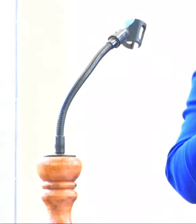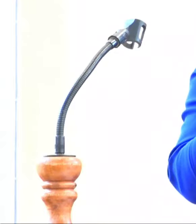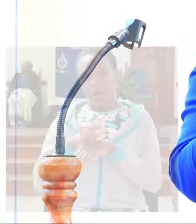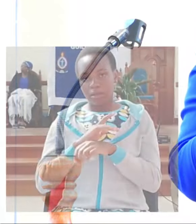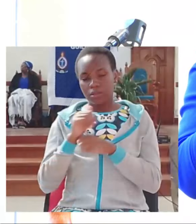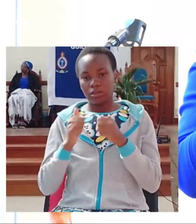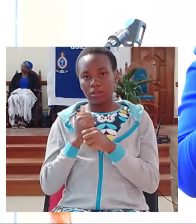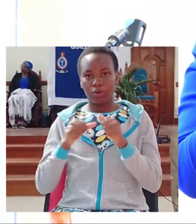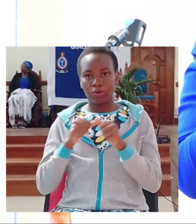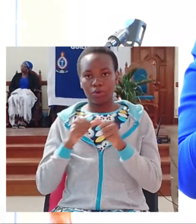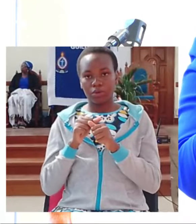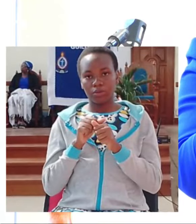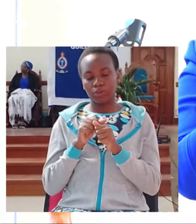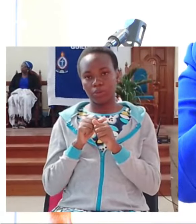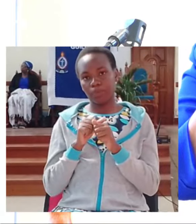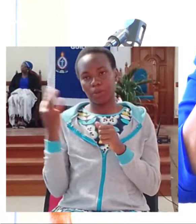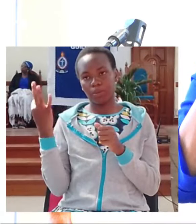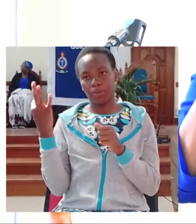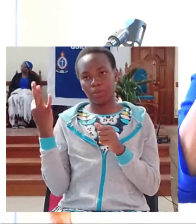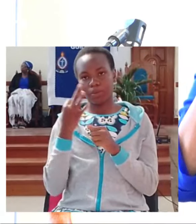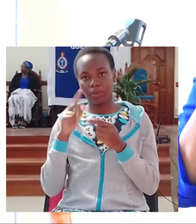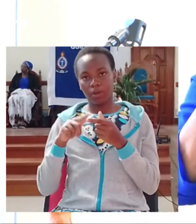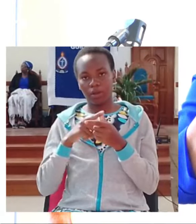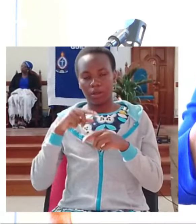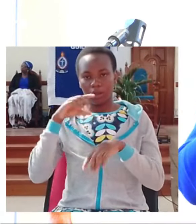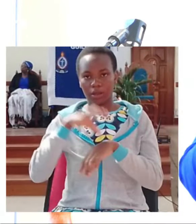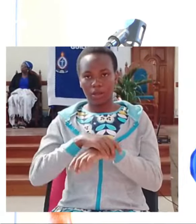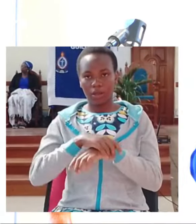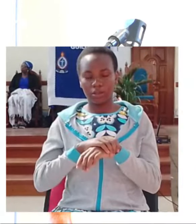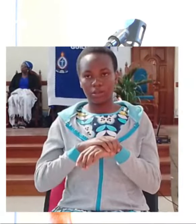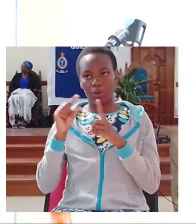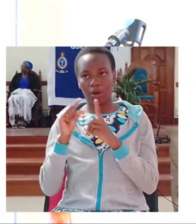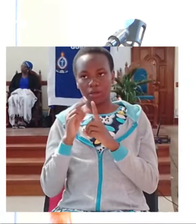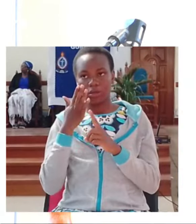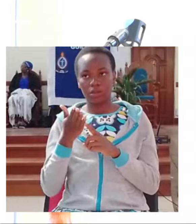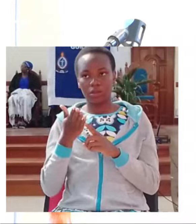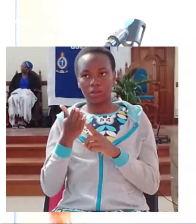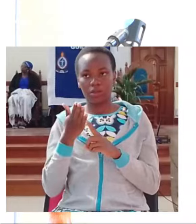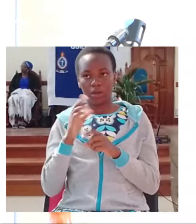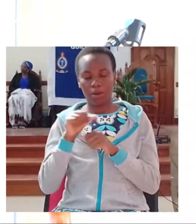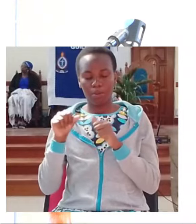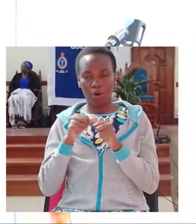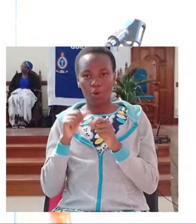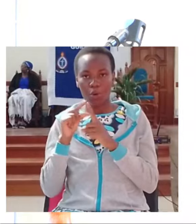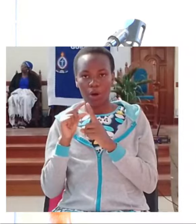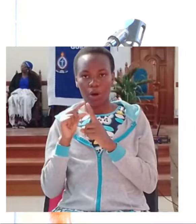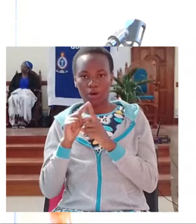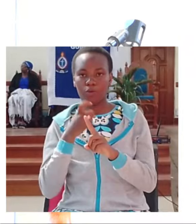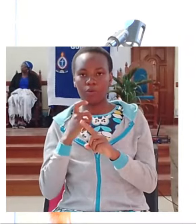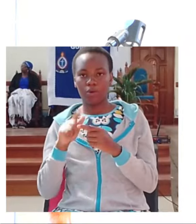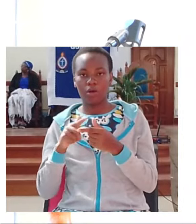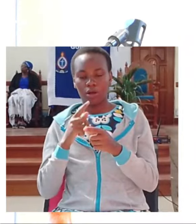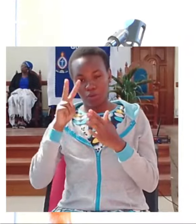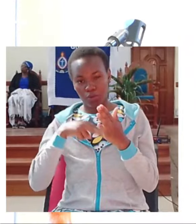ministry. And when he gave the Sermon on the Mount, because that is where the text was coming from. If you read